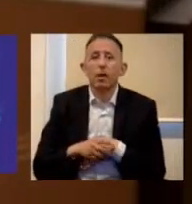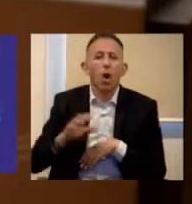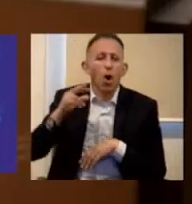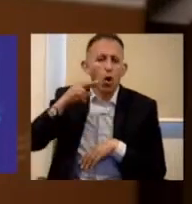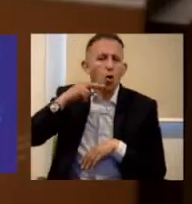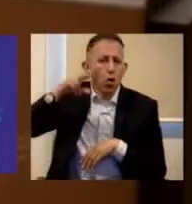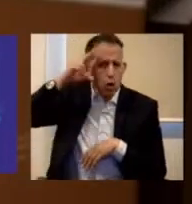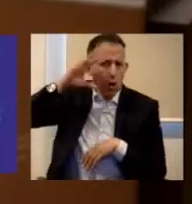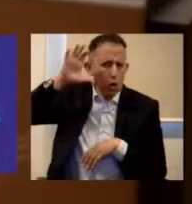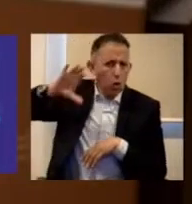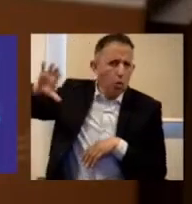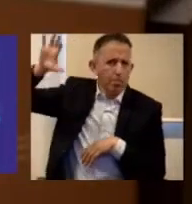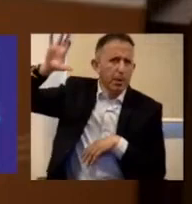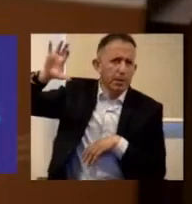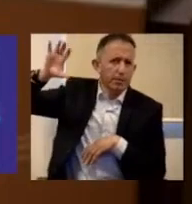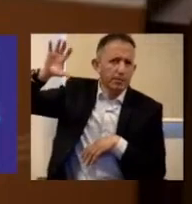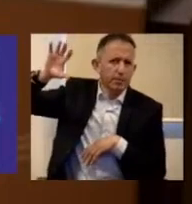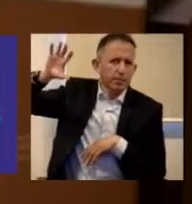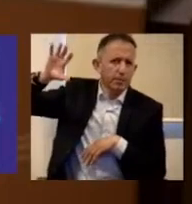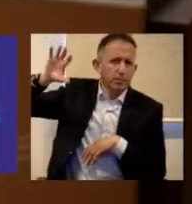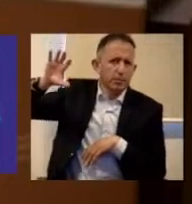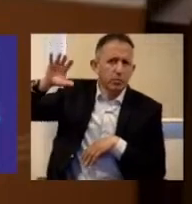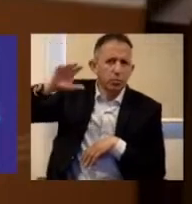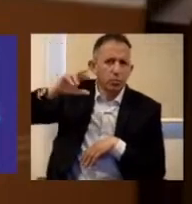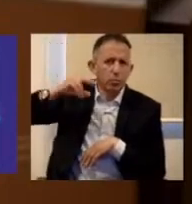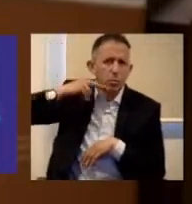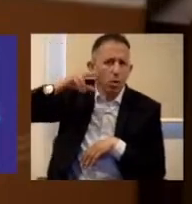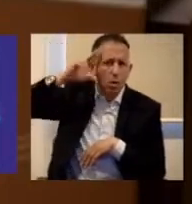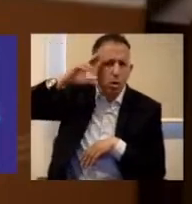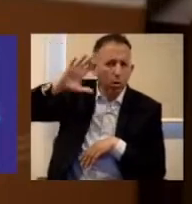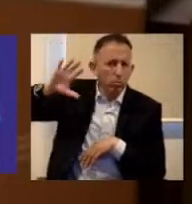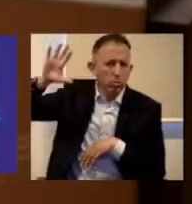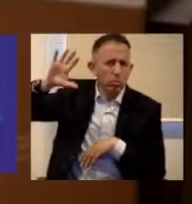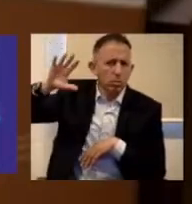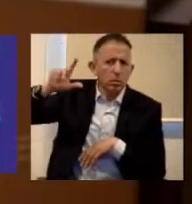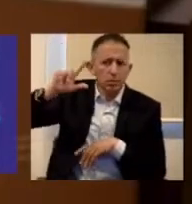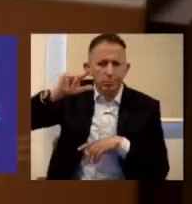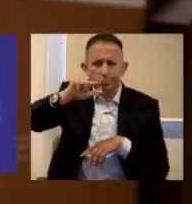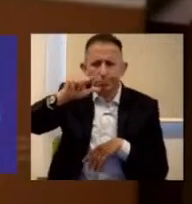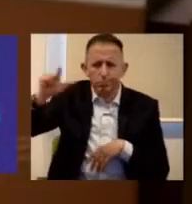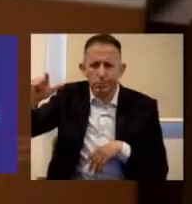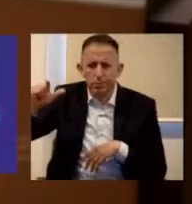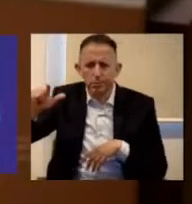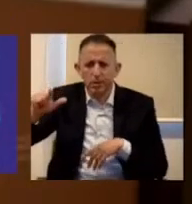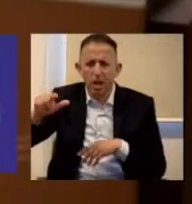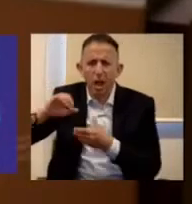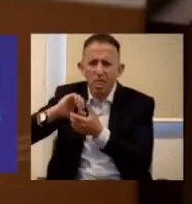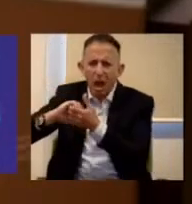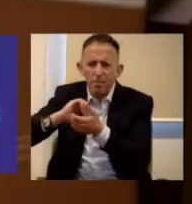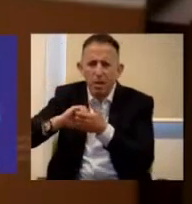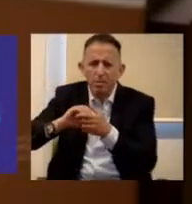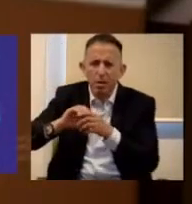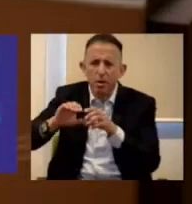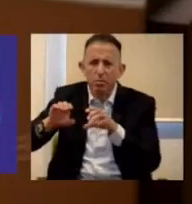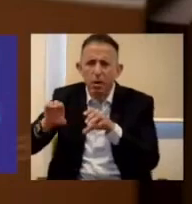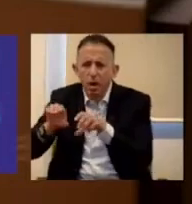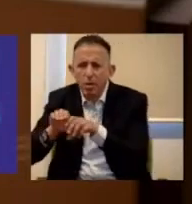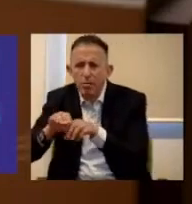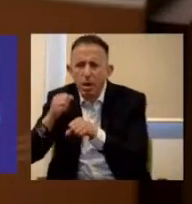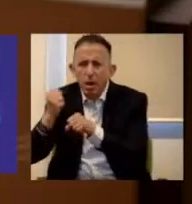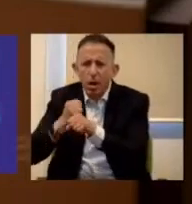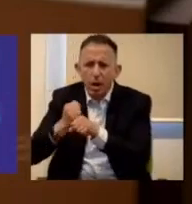colleagues in AI were against it. I was a strong supporter of it. I organized a large international